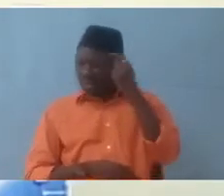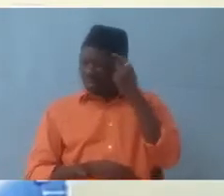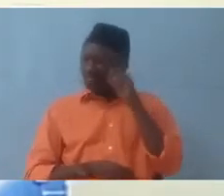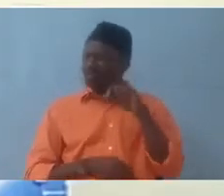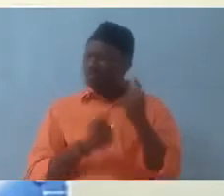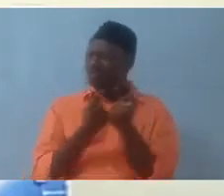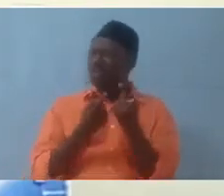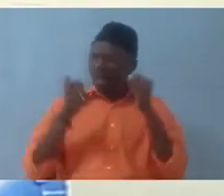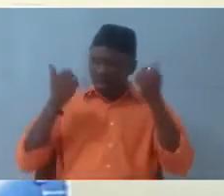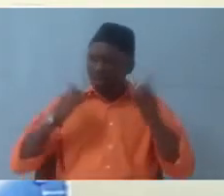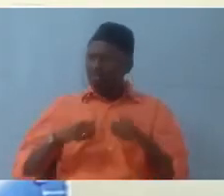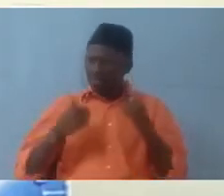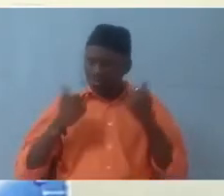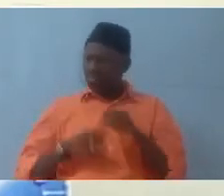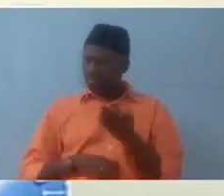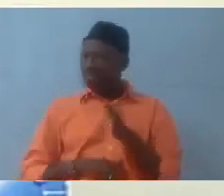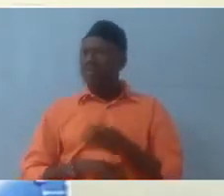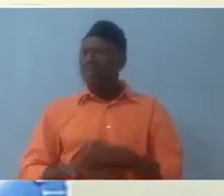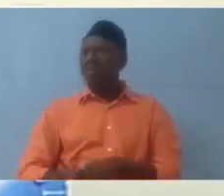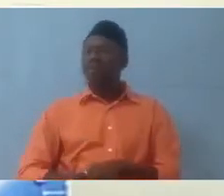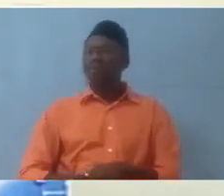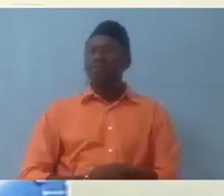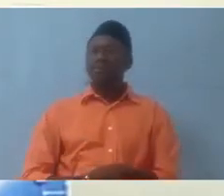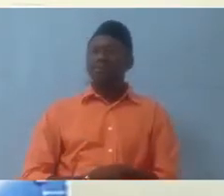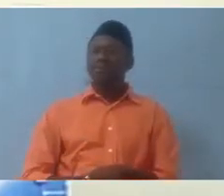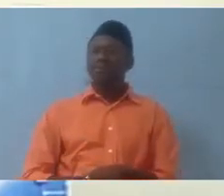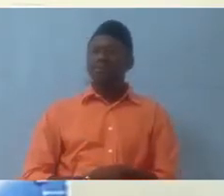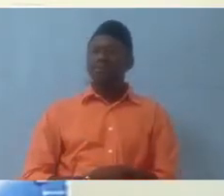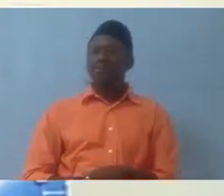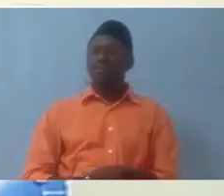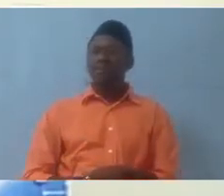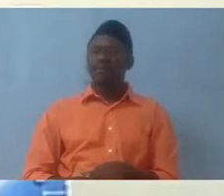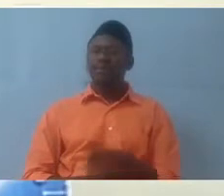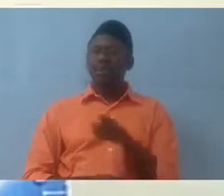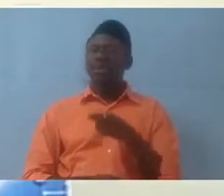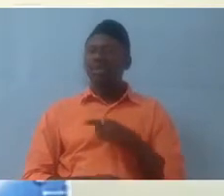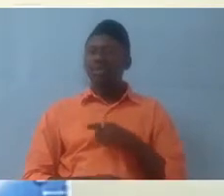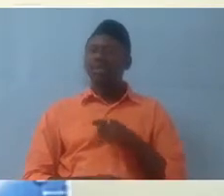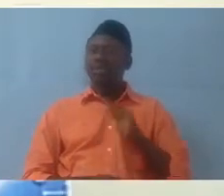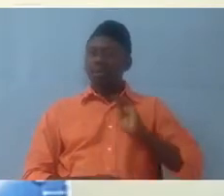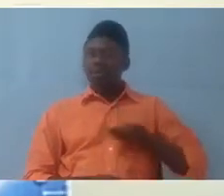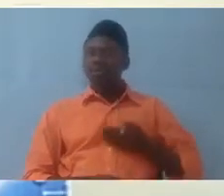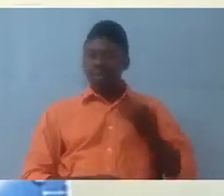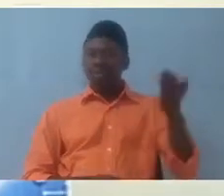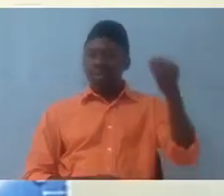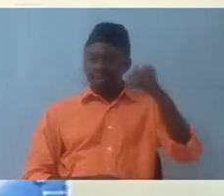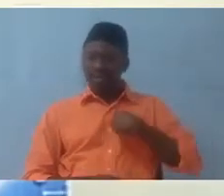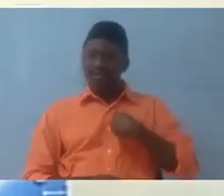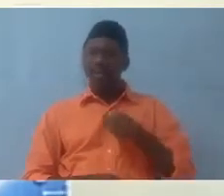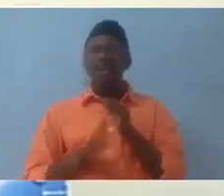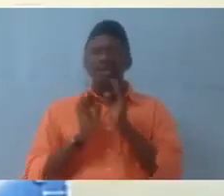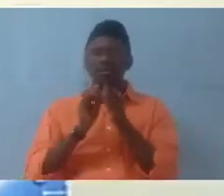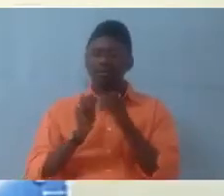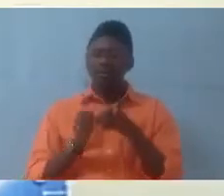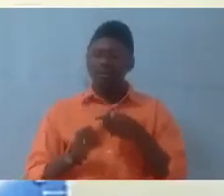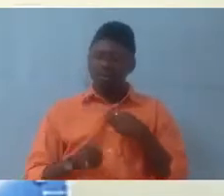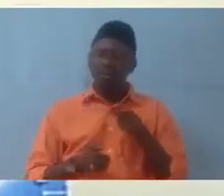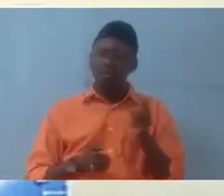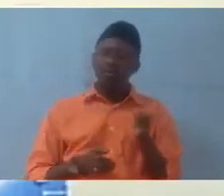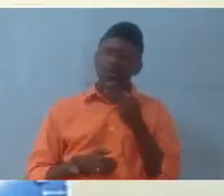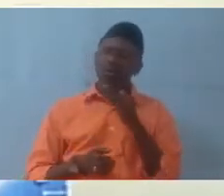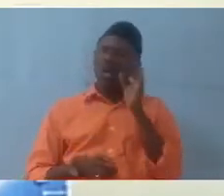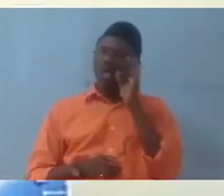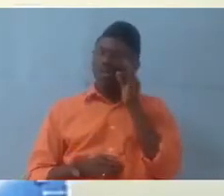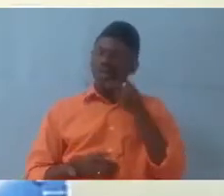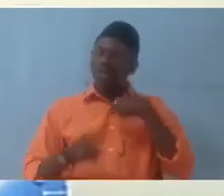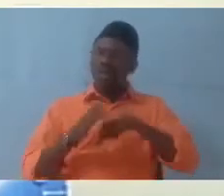nak bobu nak njottol na dara ne dal mu na am lu mo xew. So she came and told me that I was needed at Banjul.